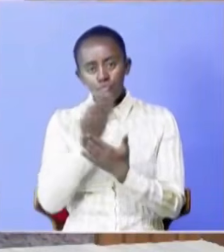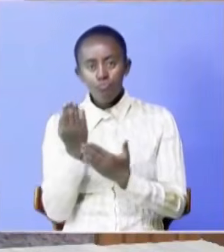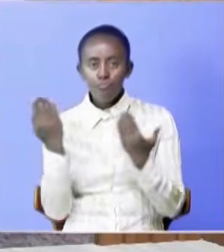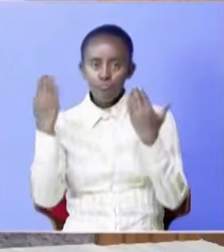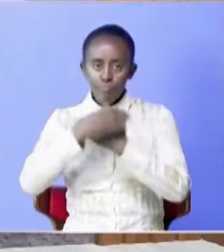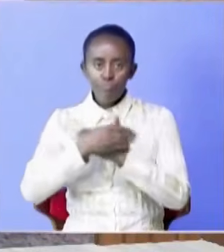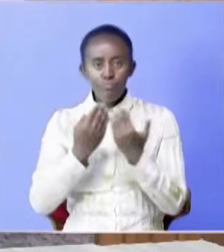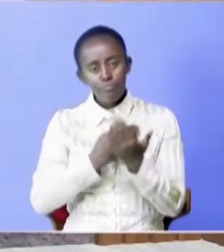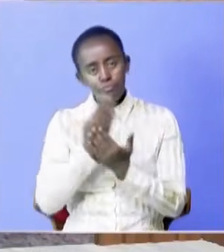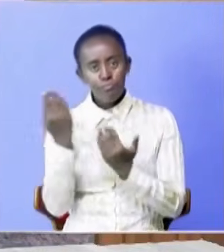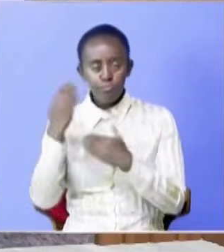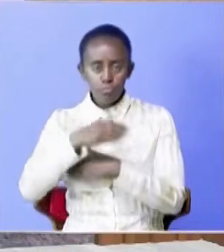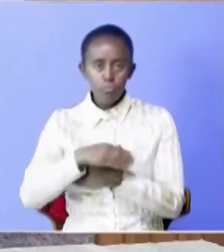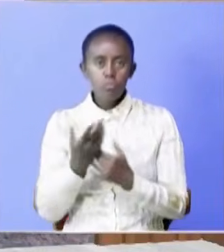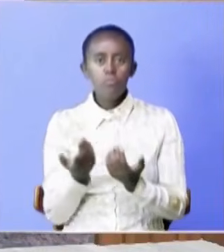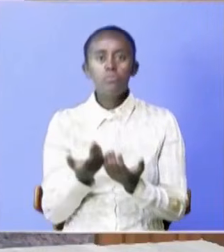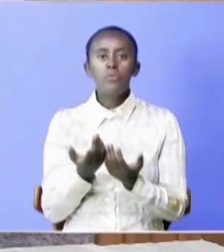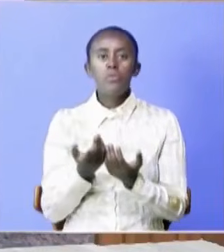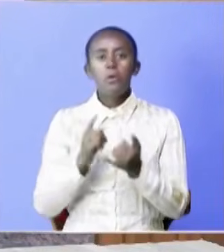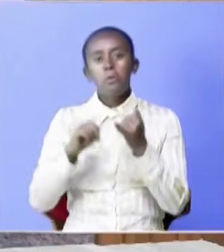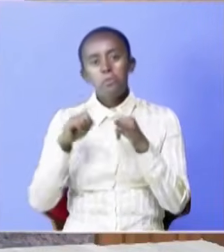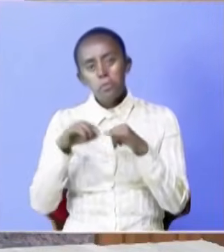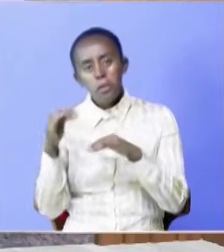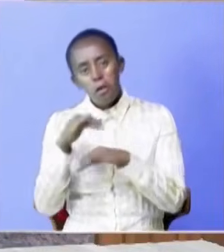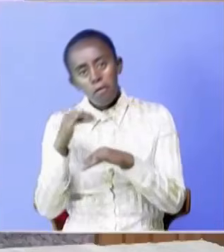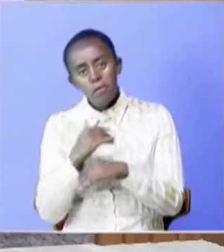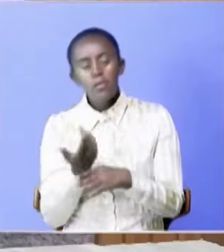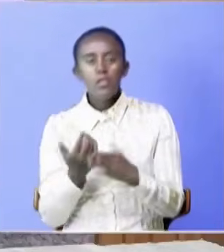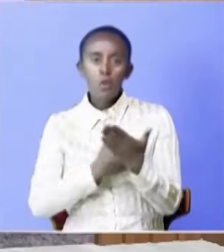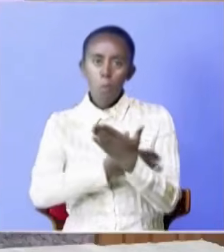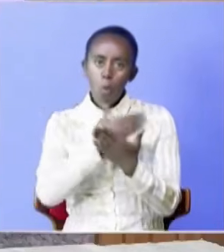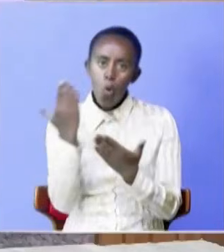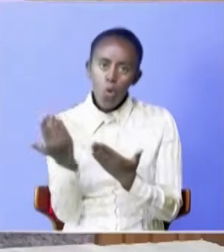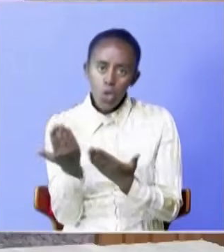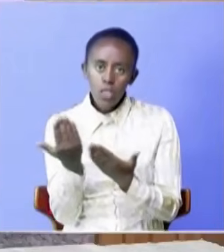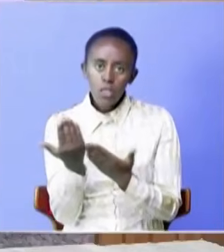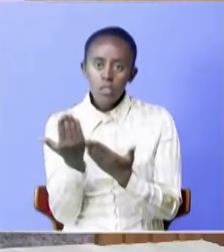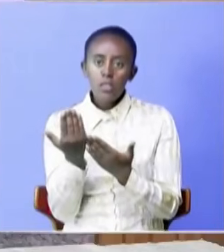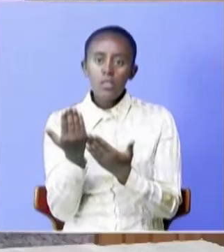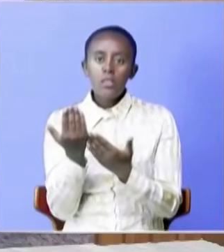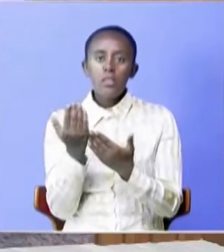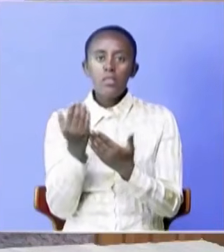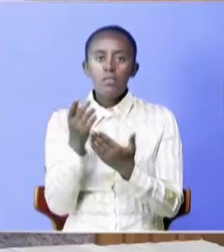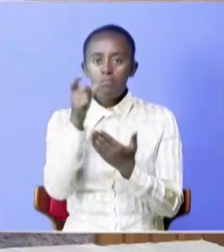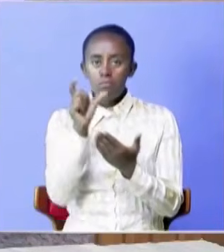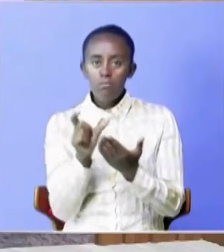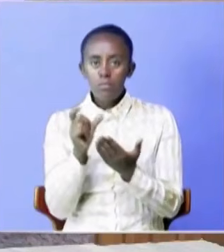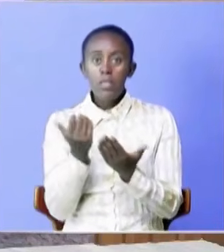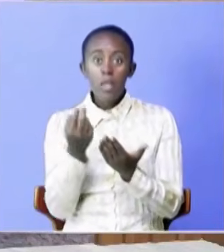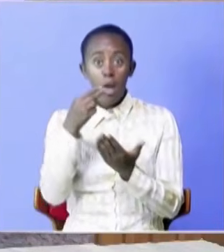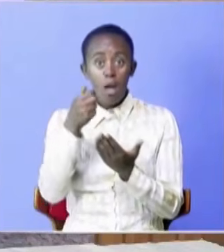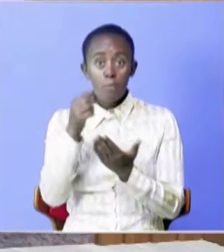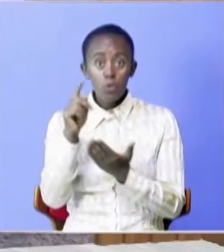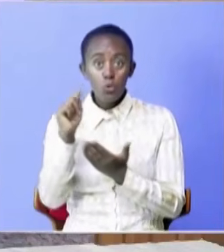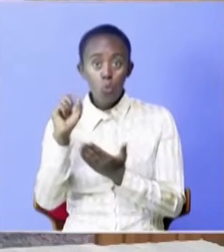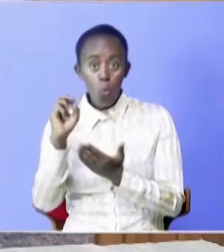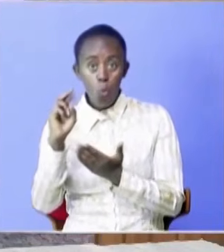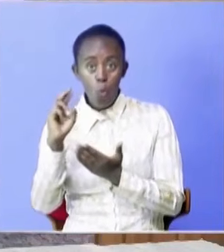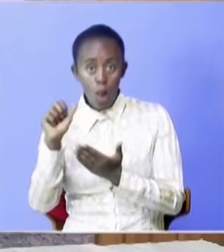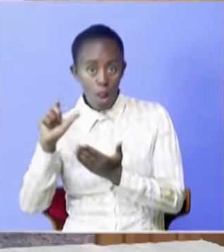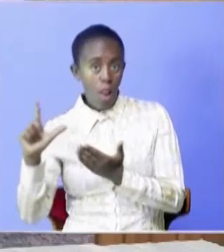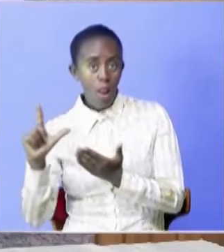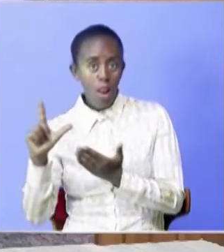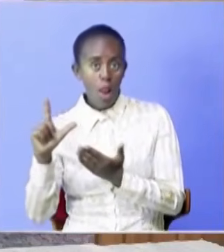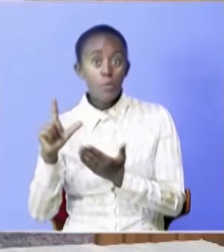lot during the weekends, in the afternoons, in the mornings. So if it is habitual action,